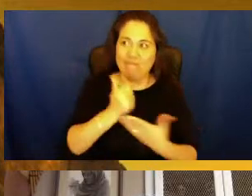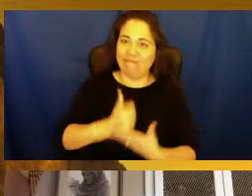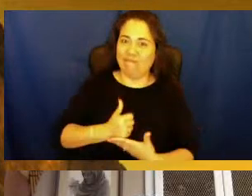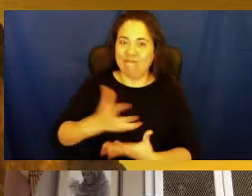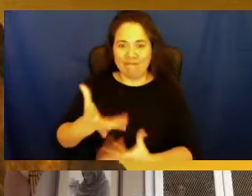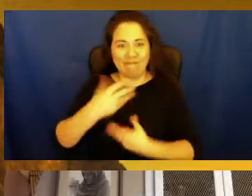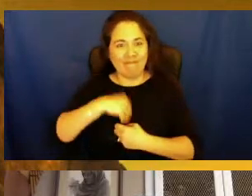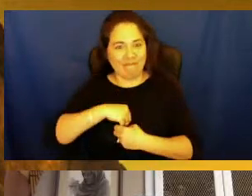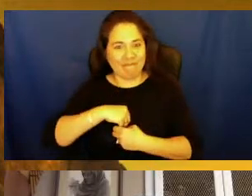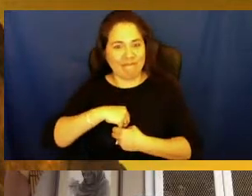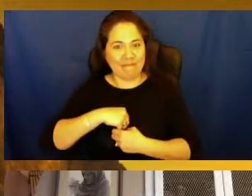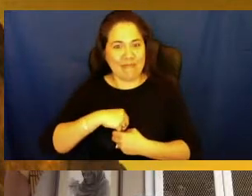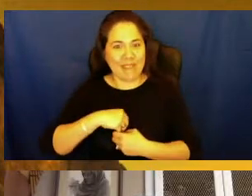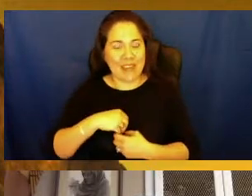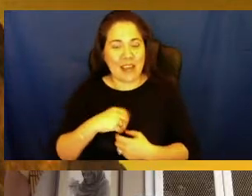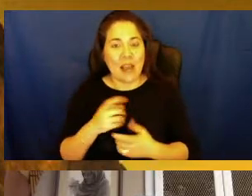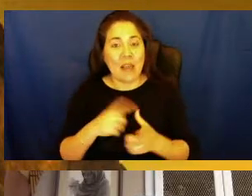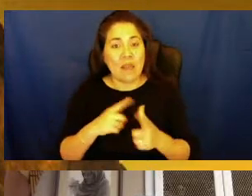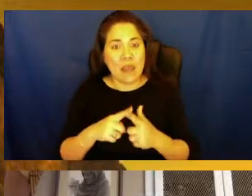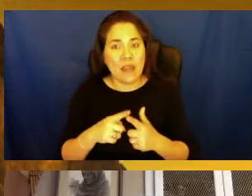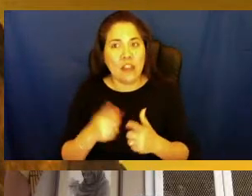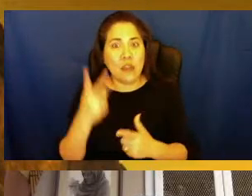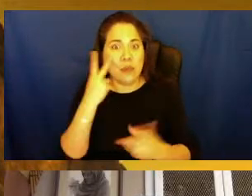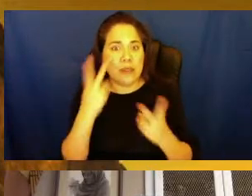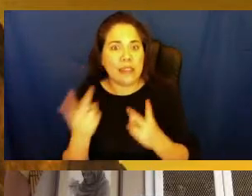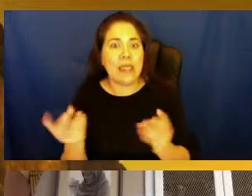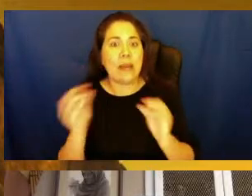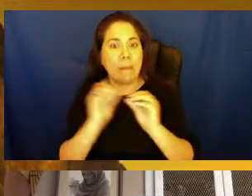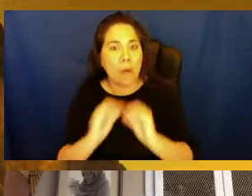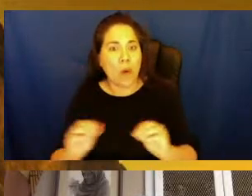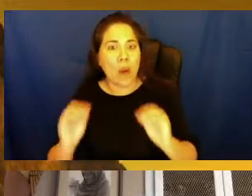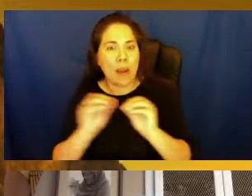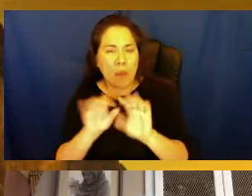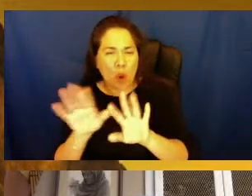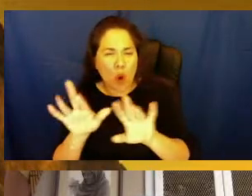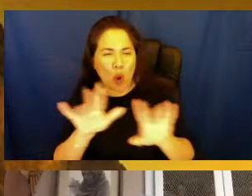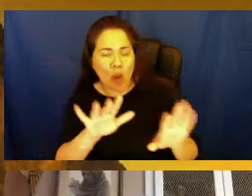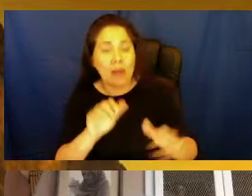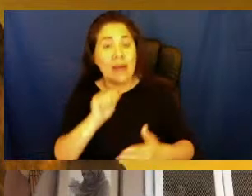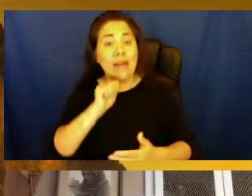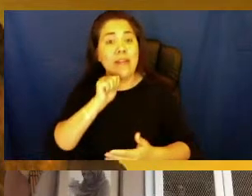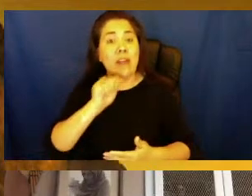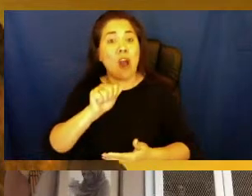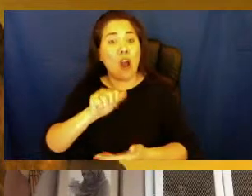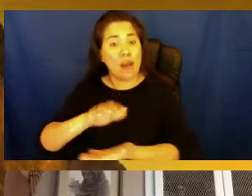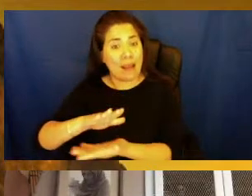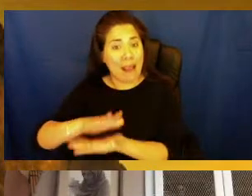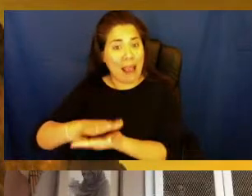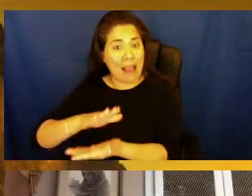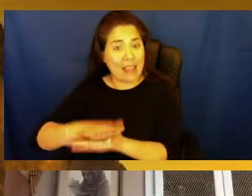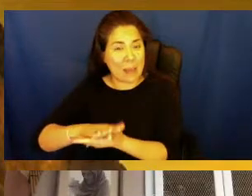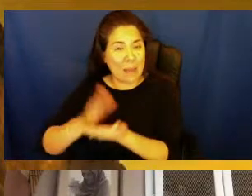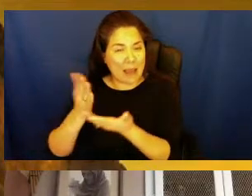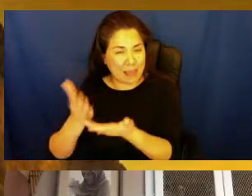there's beginning to be more and more non-academic kinds of